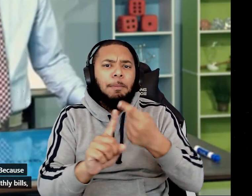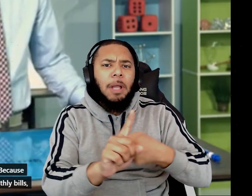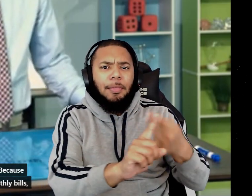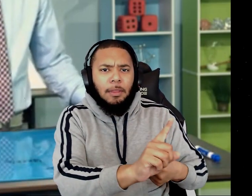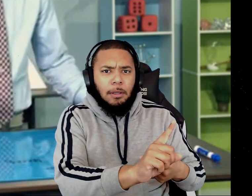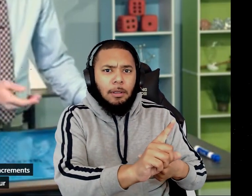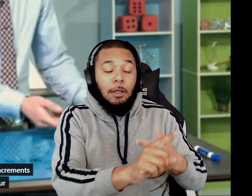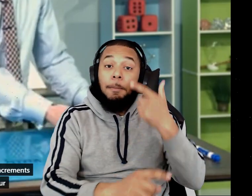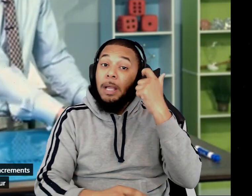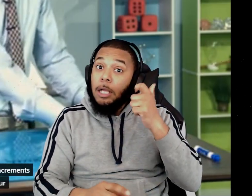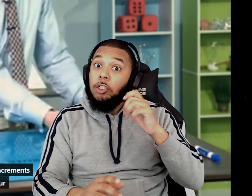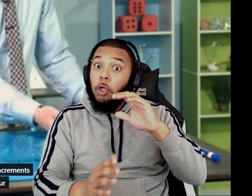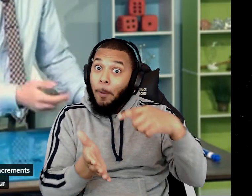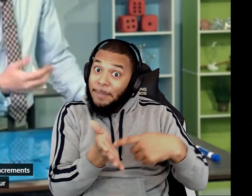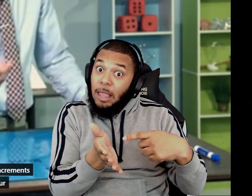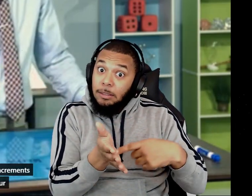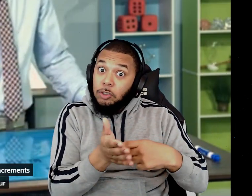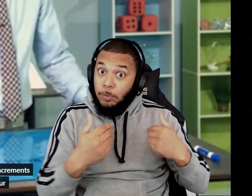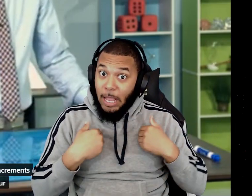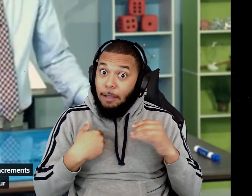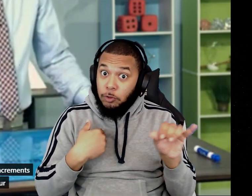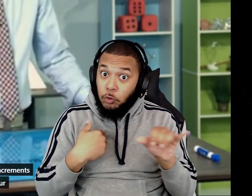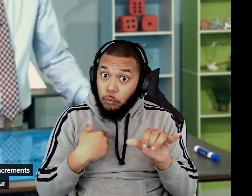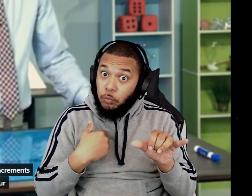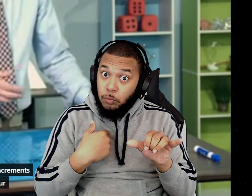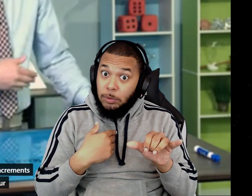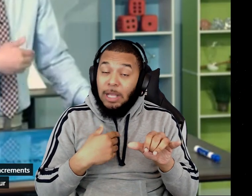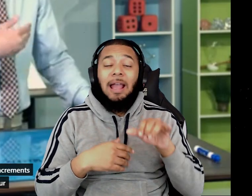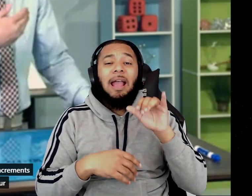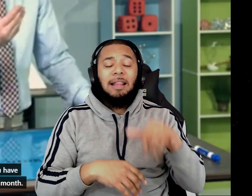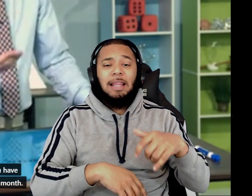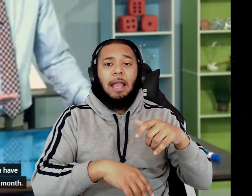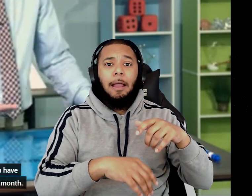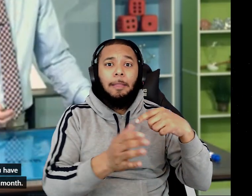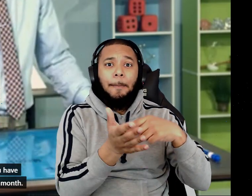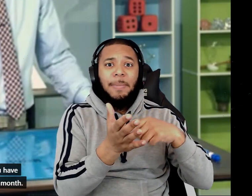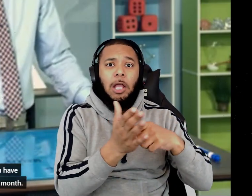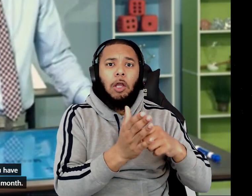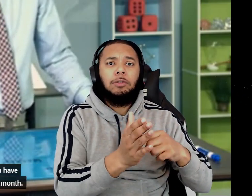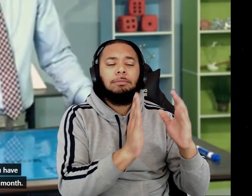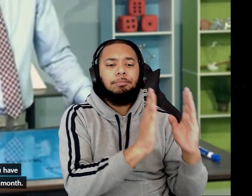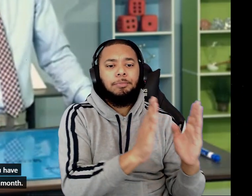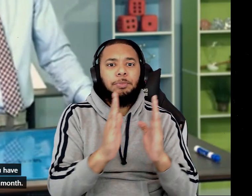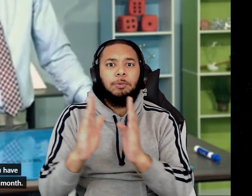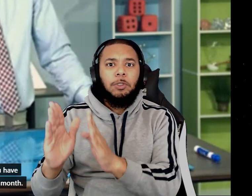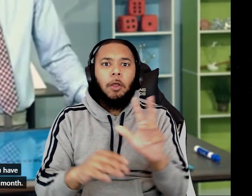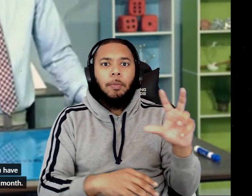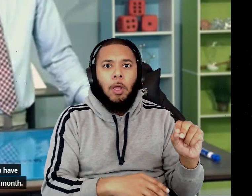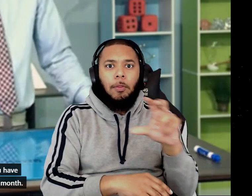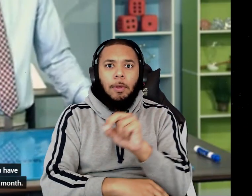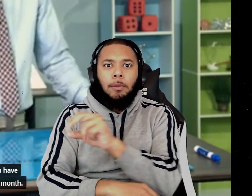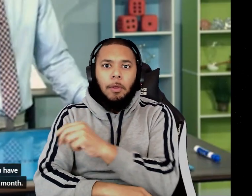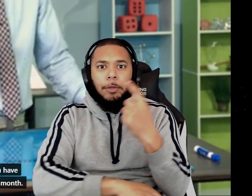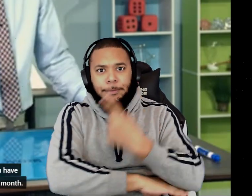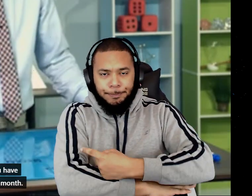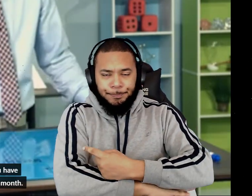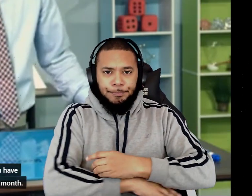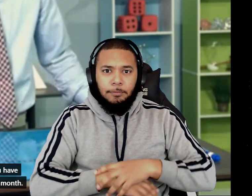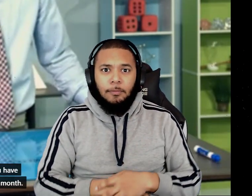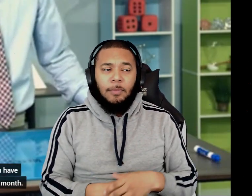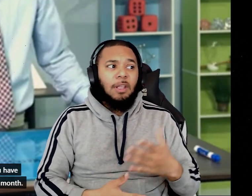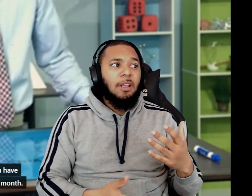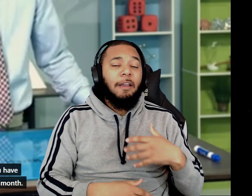monthly bills, they're typically set in 30-day increments. Like, you'll have to pay your phone bill once a month. You'll have to pay your